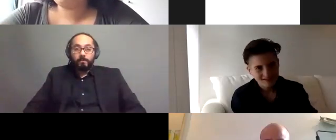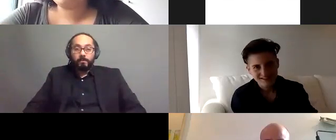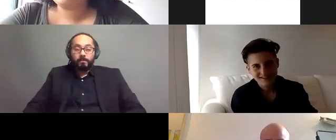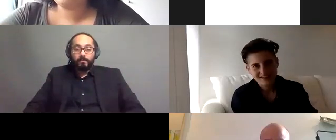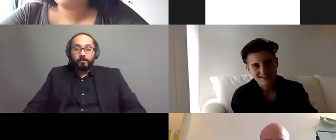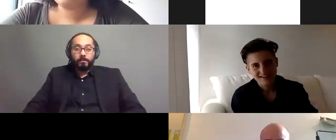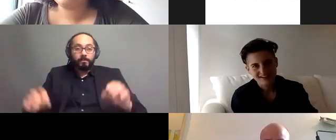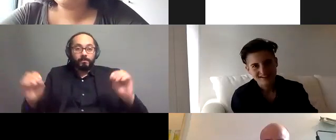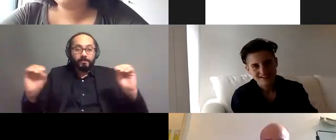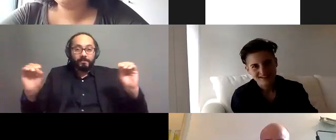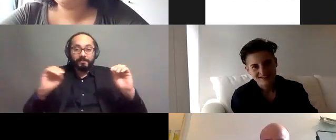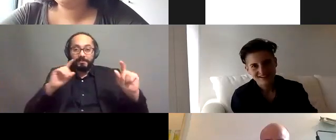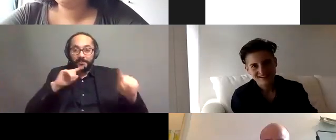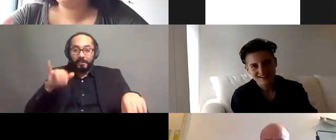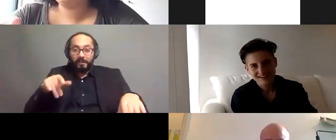No?